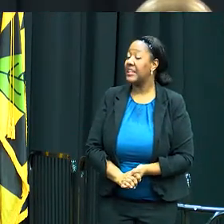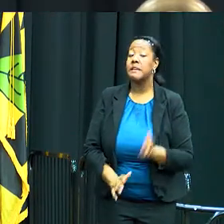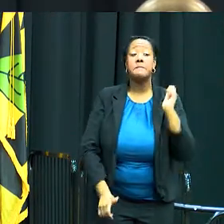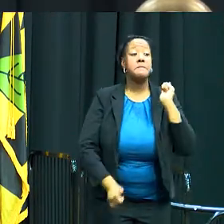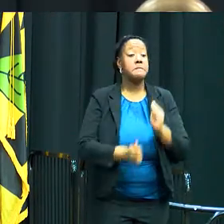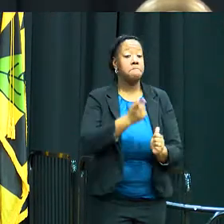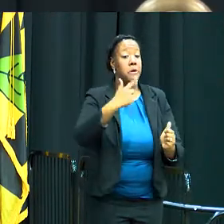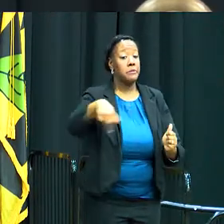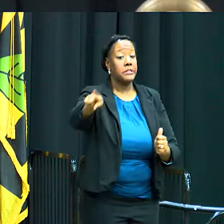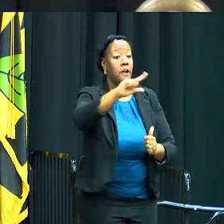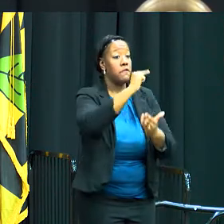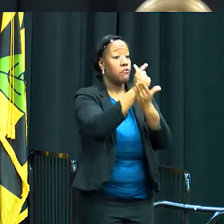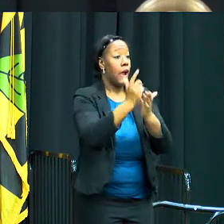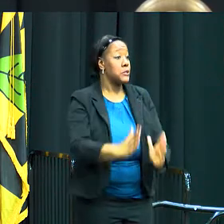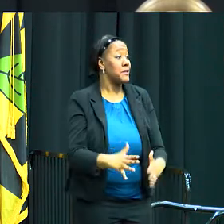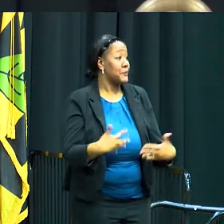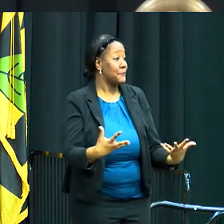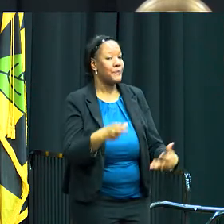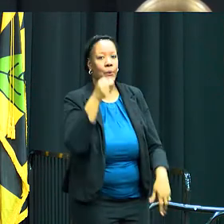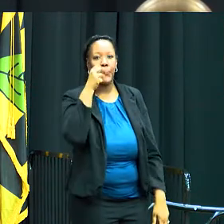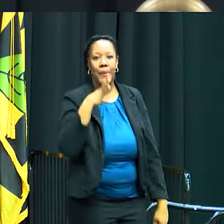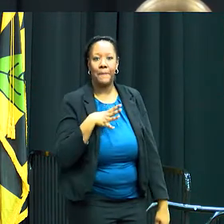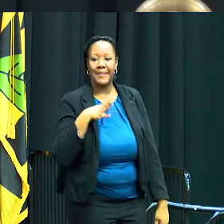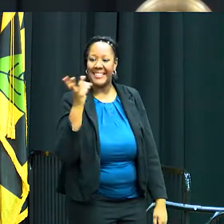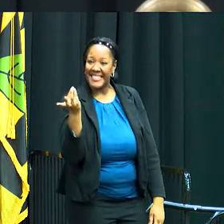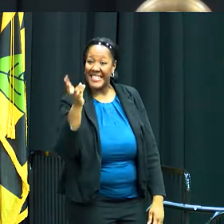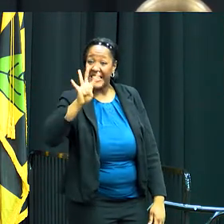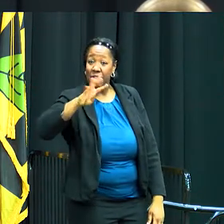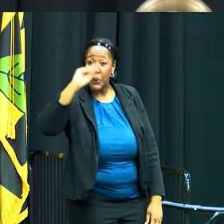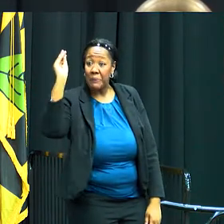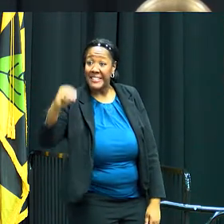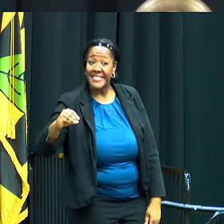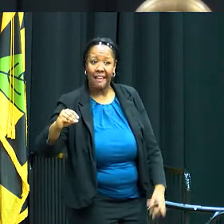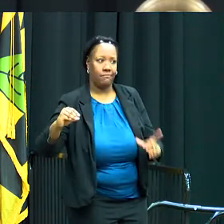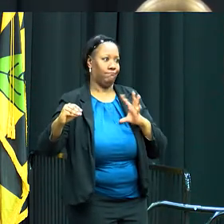Most of our graduates are women, 64%.